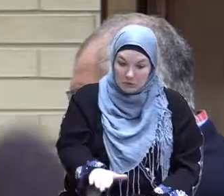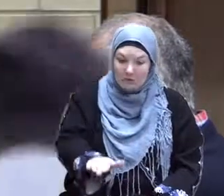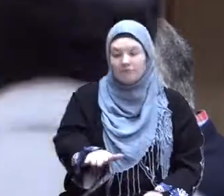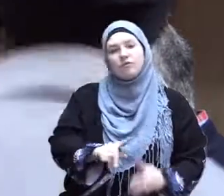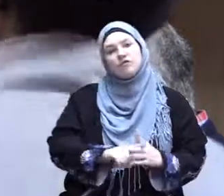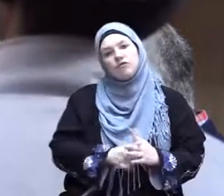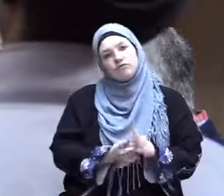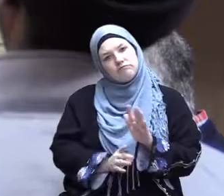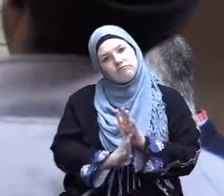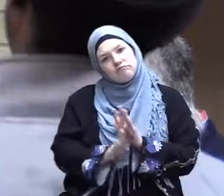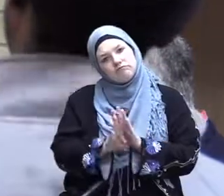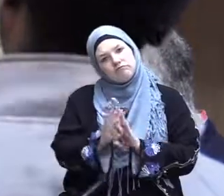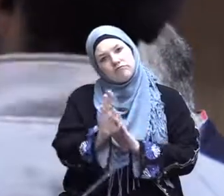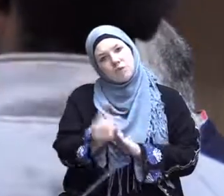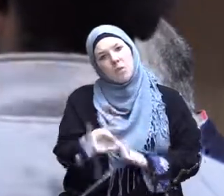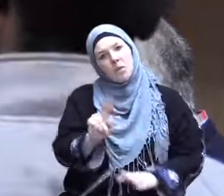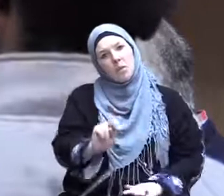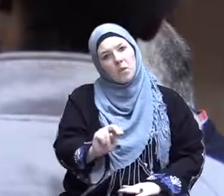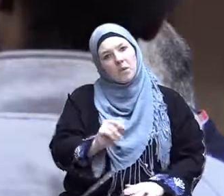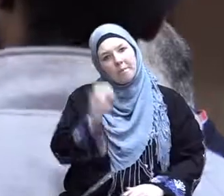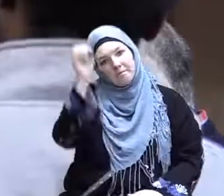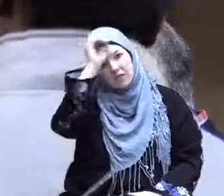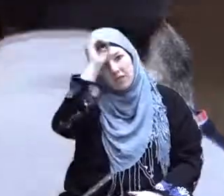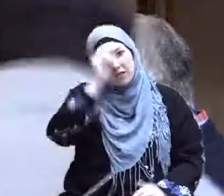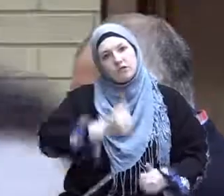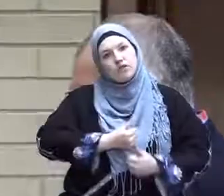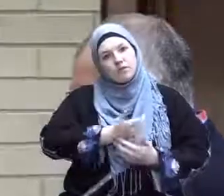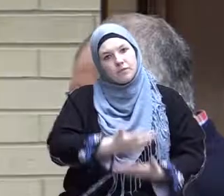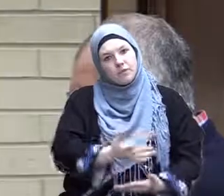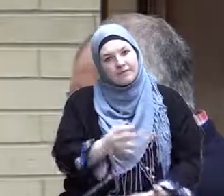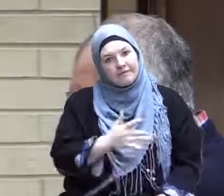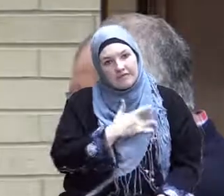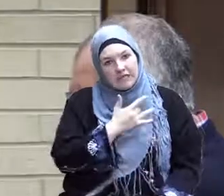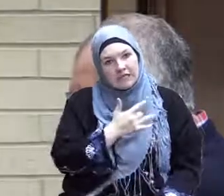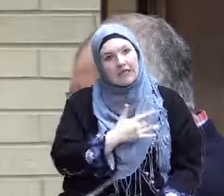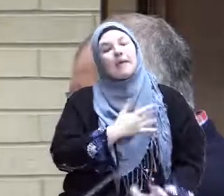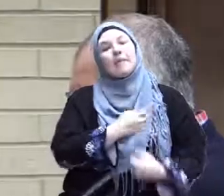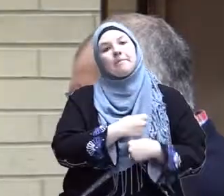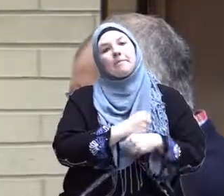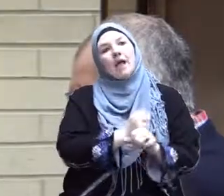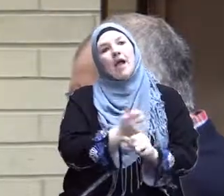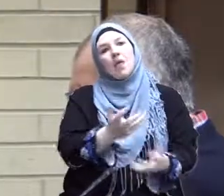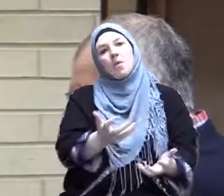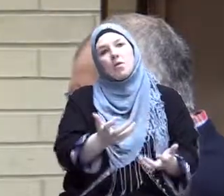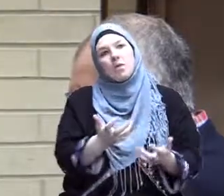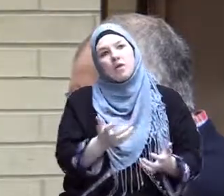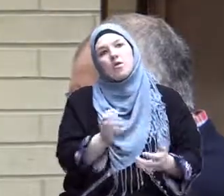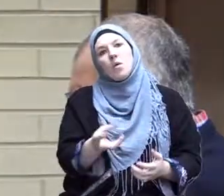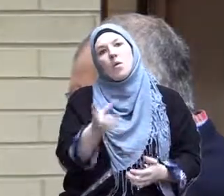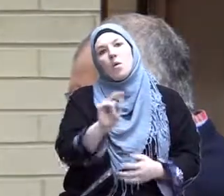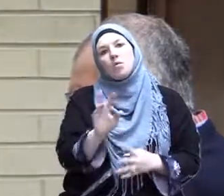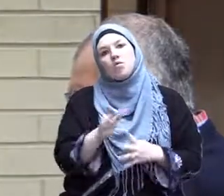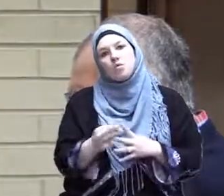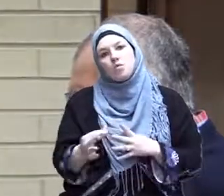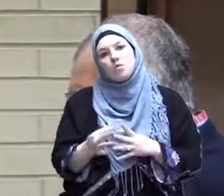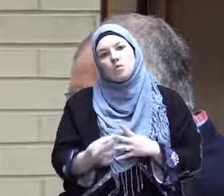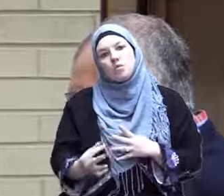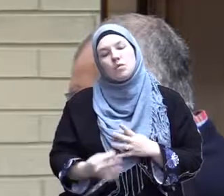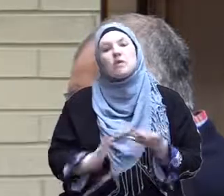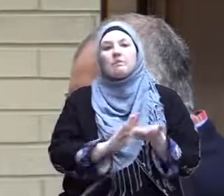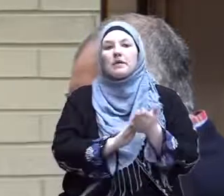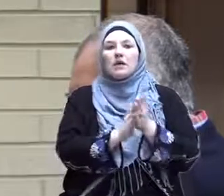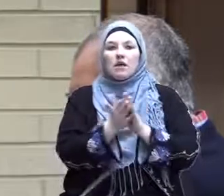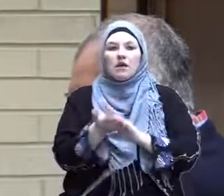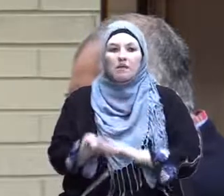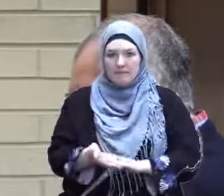forming your opinion, expressing your feeling, and making or wanting to make your own choices, you become a